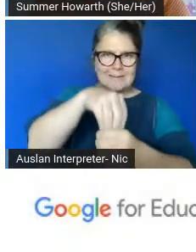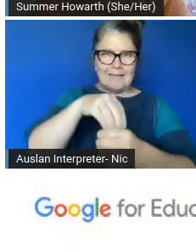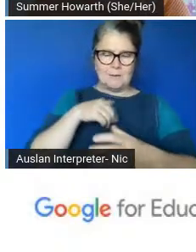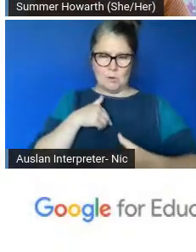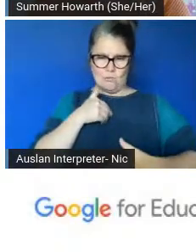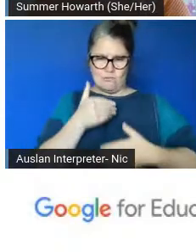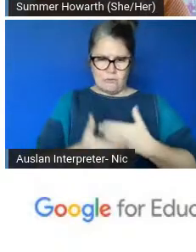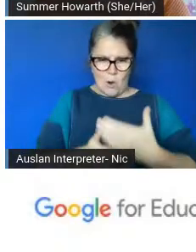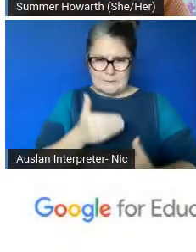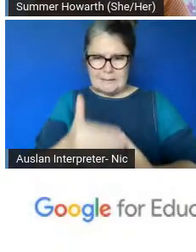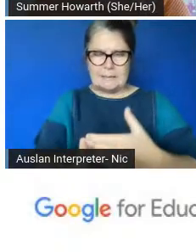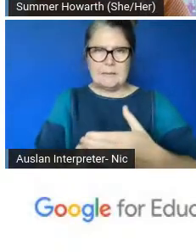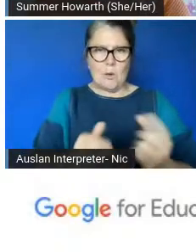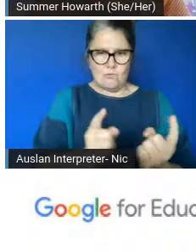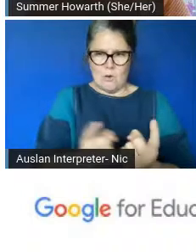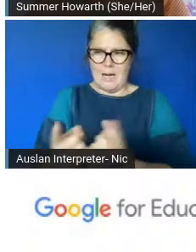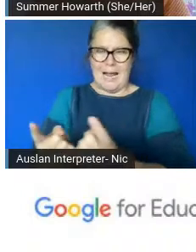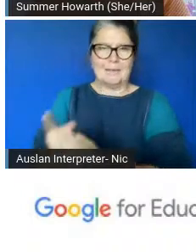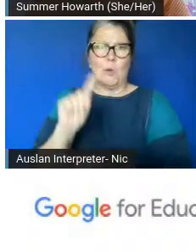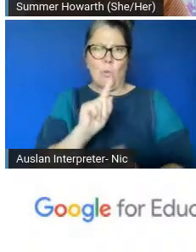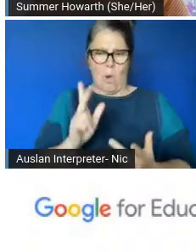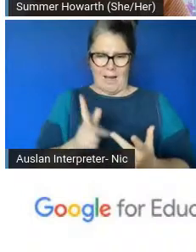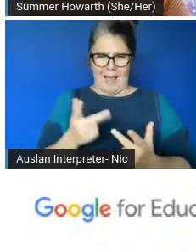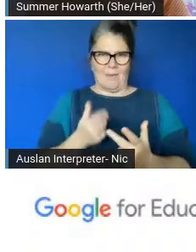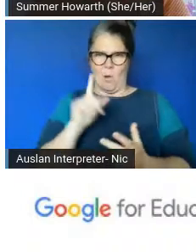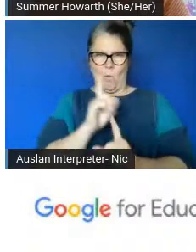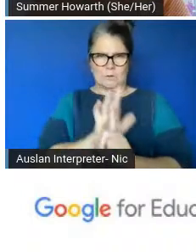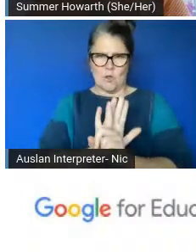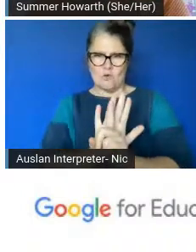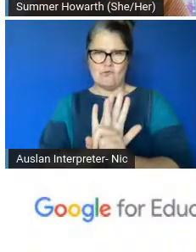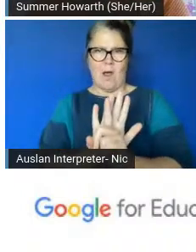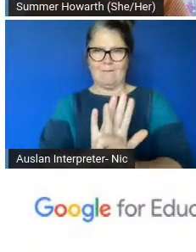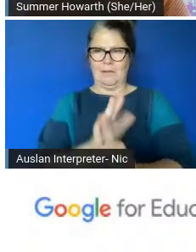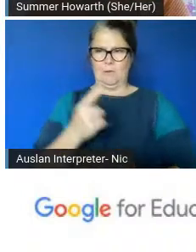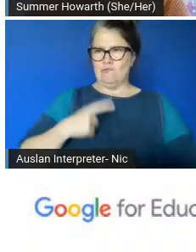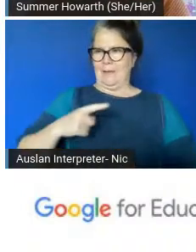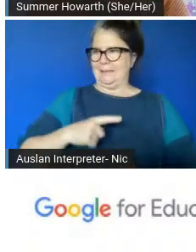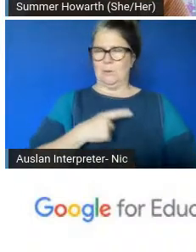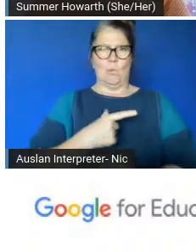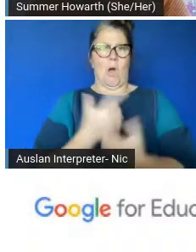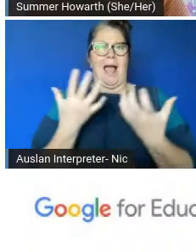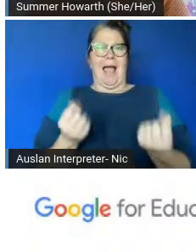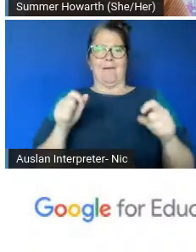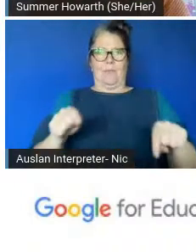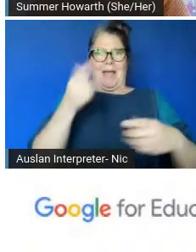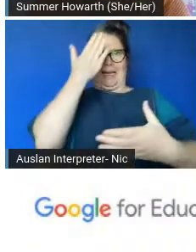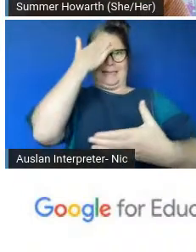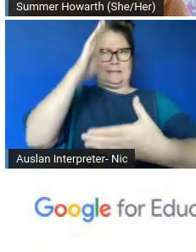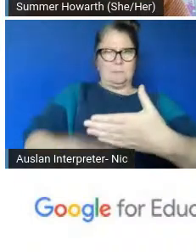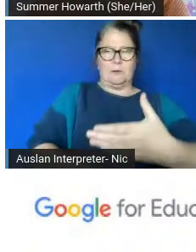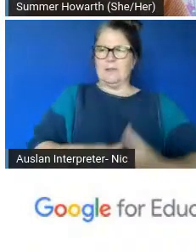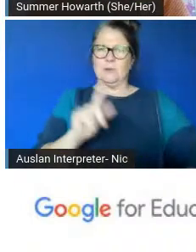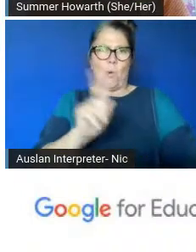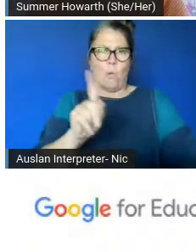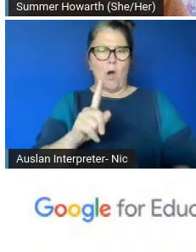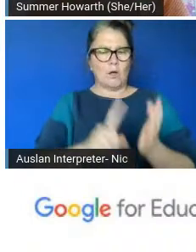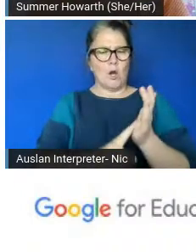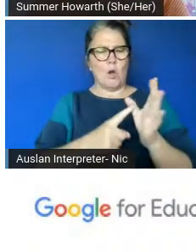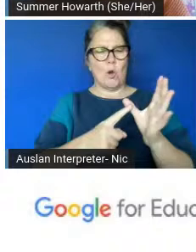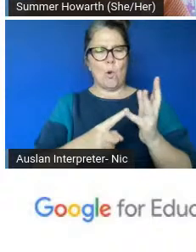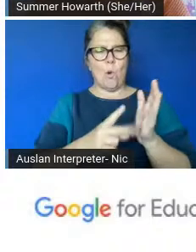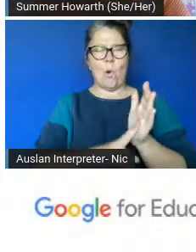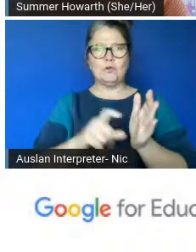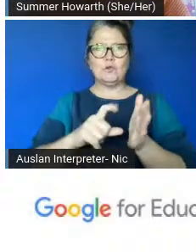and success criteria. What's the driving purpose of the experience? What's the launch experience? All of this, if you've done design